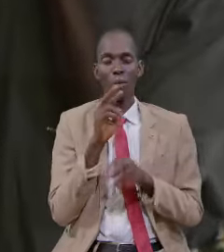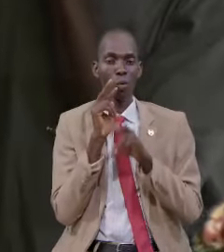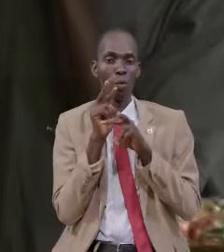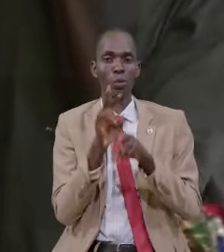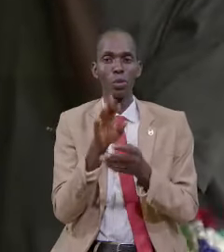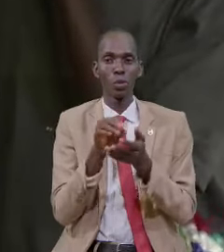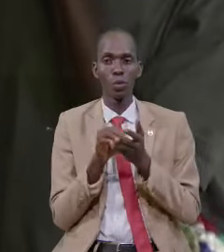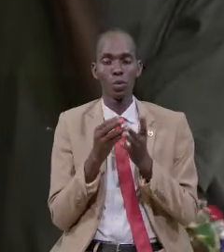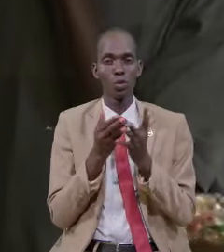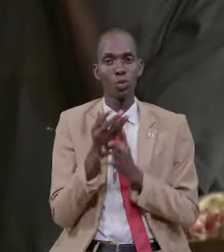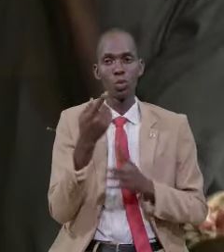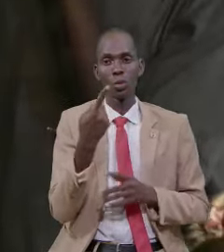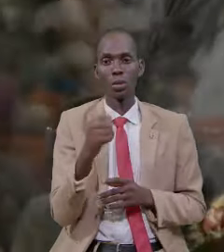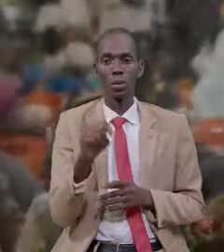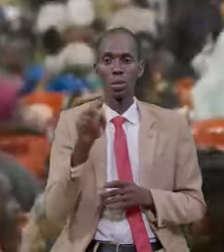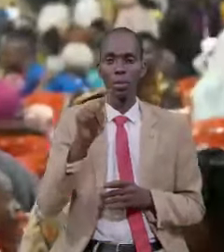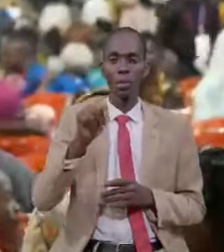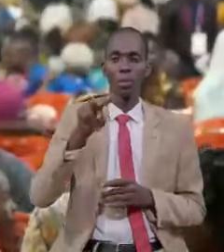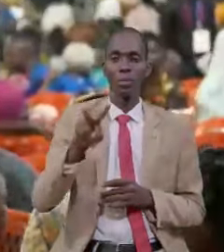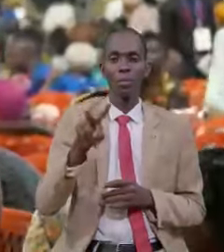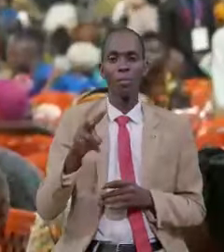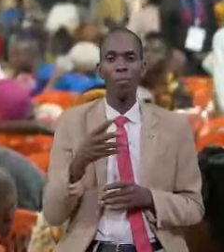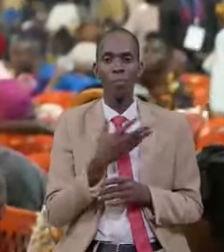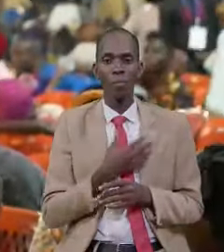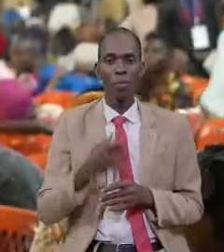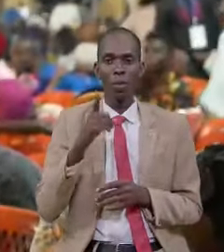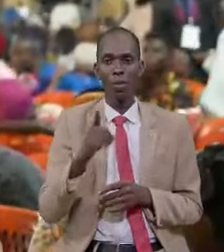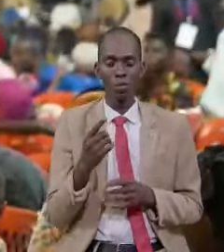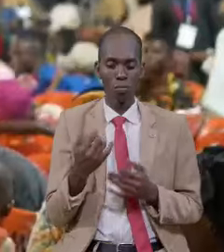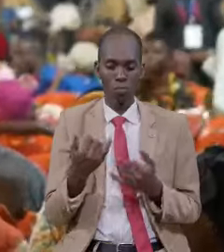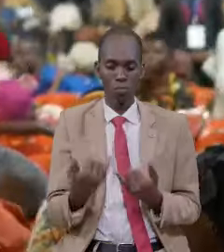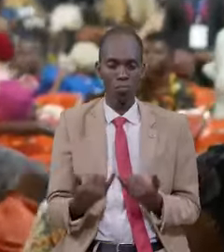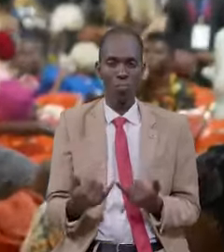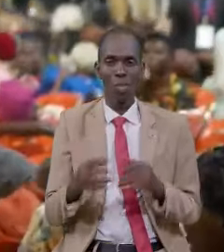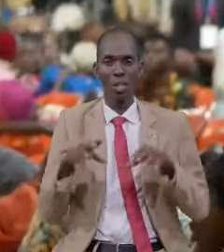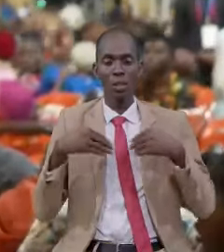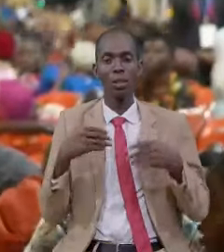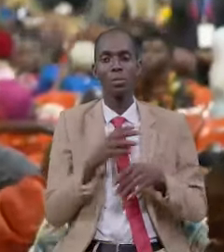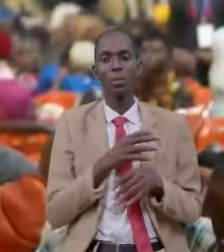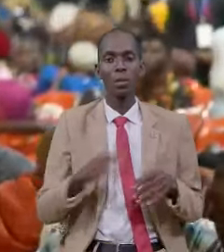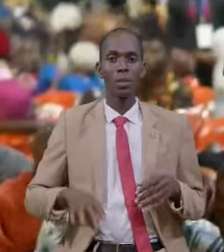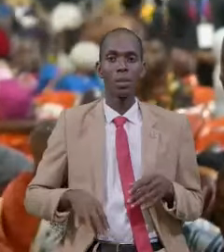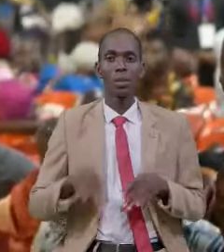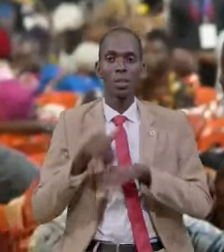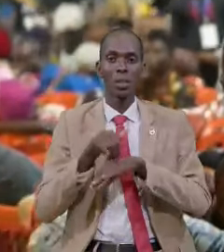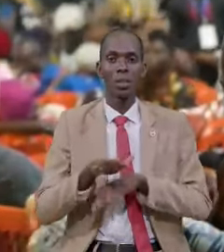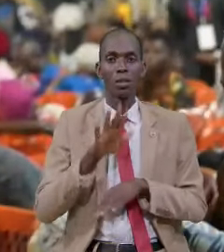television, and you just gave your life to Christ, send your name,